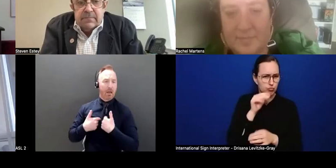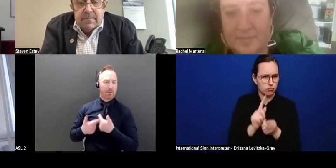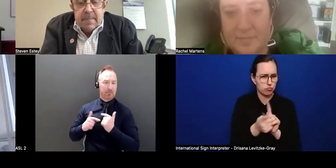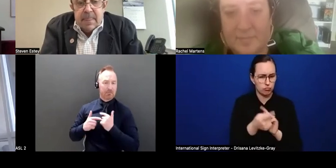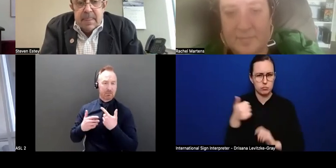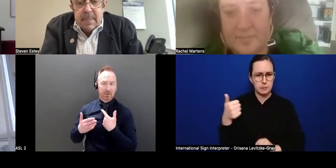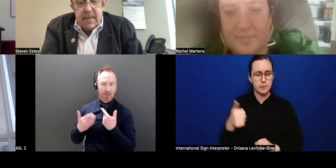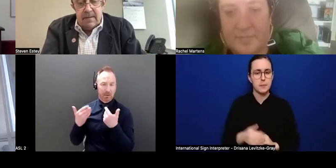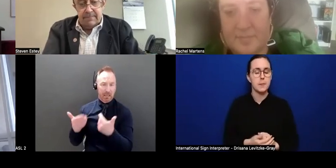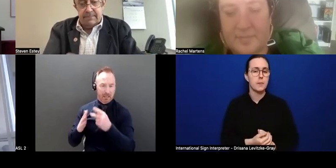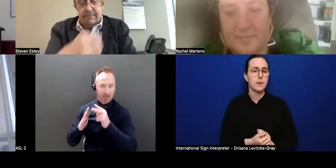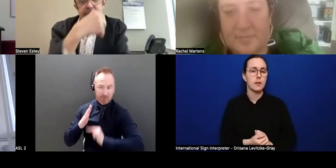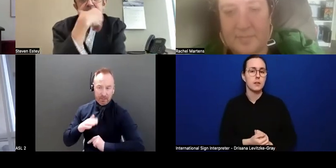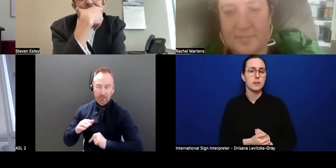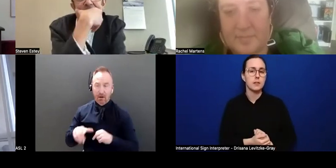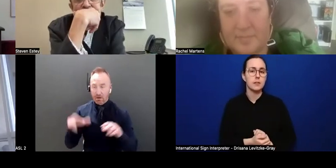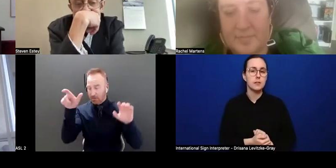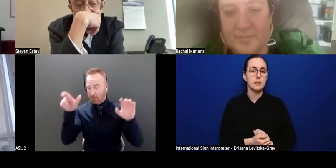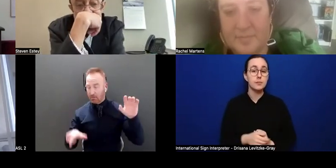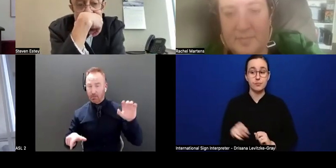So the person is